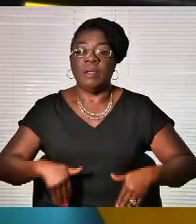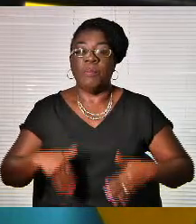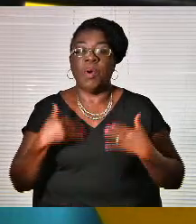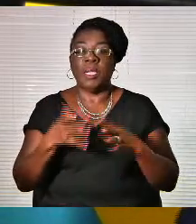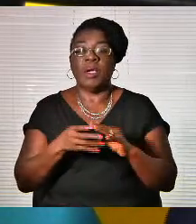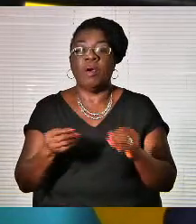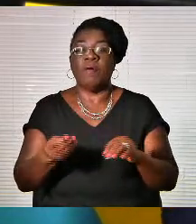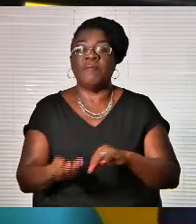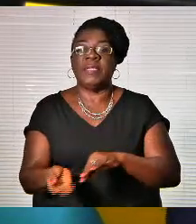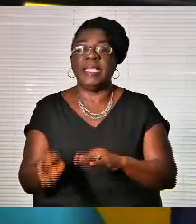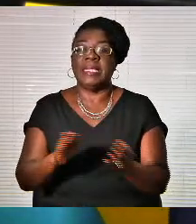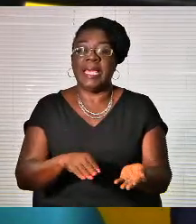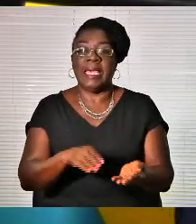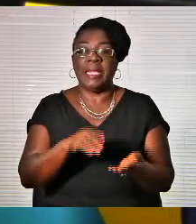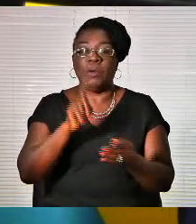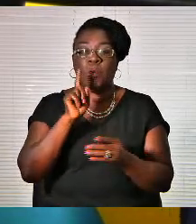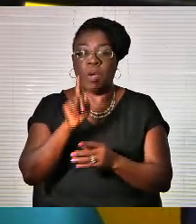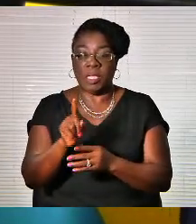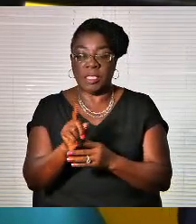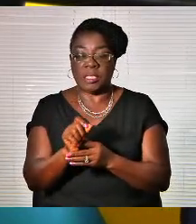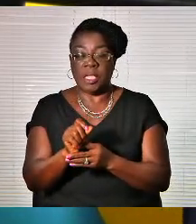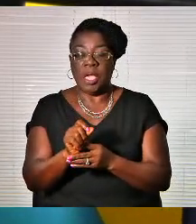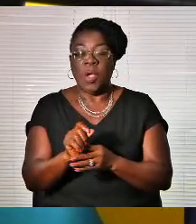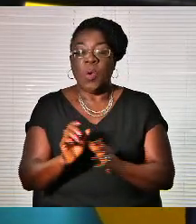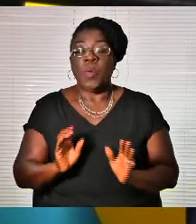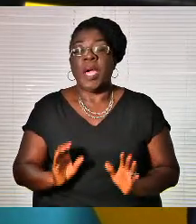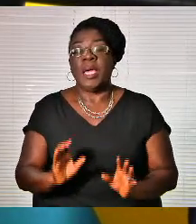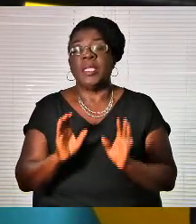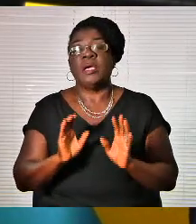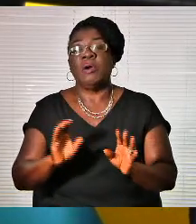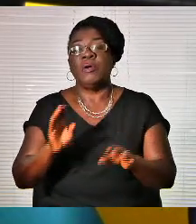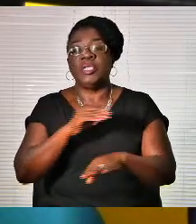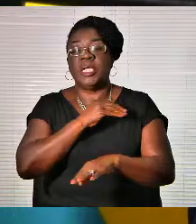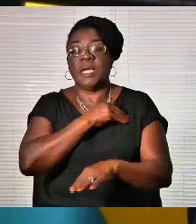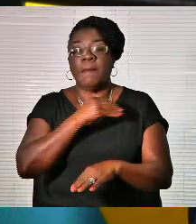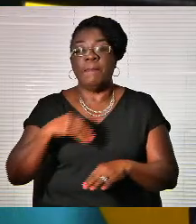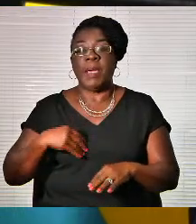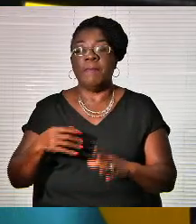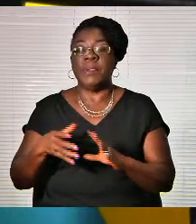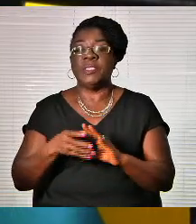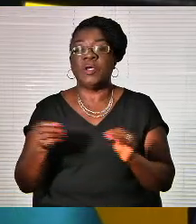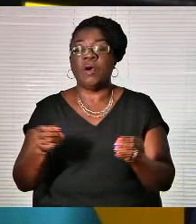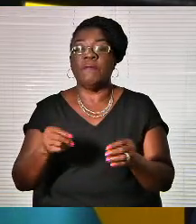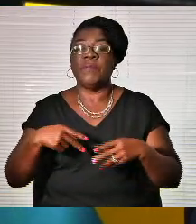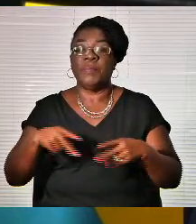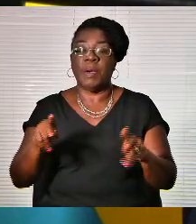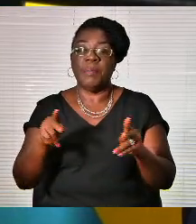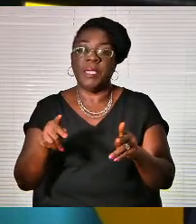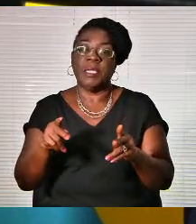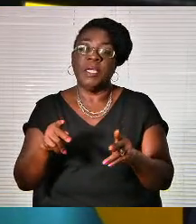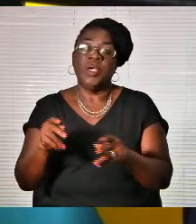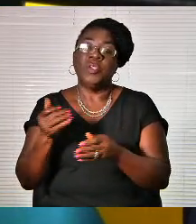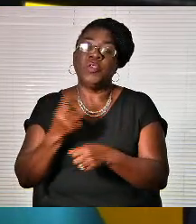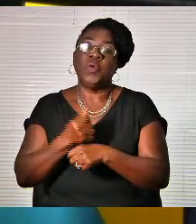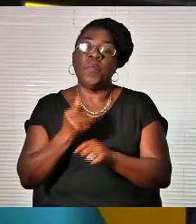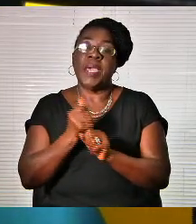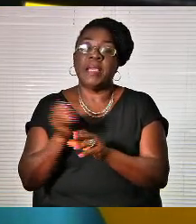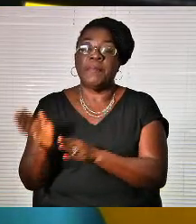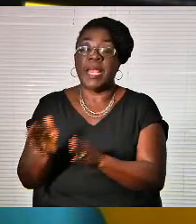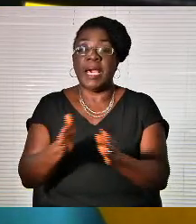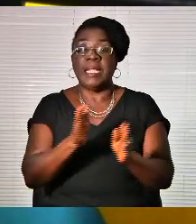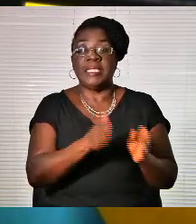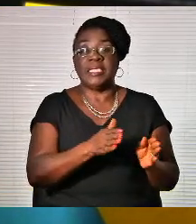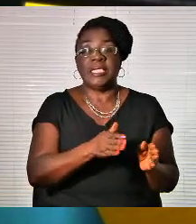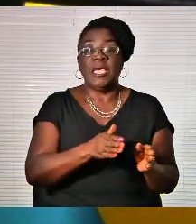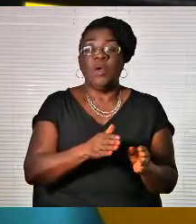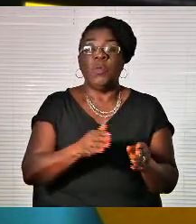We are encouraging members of the public to arrange with a mortuary company to secure